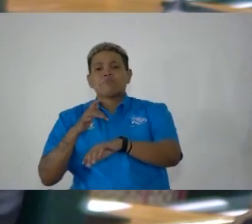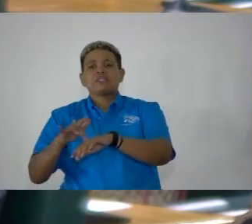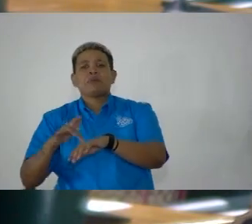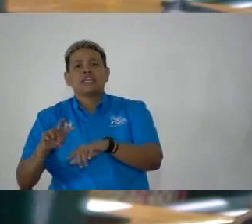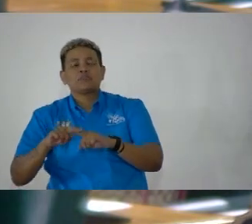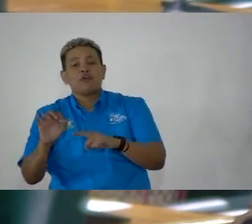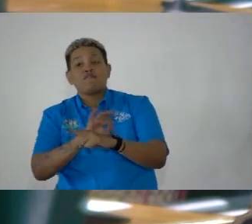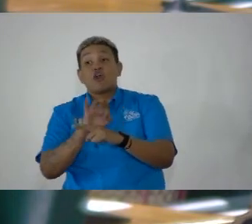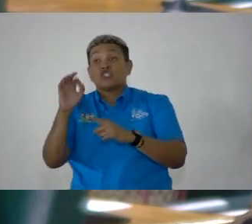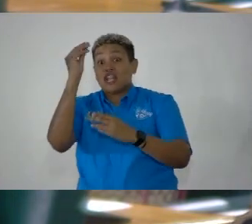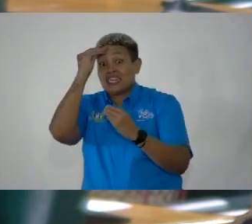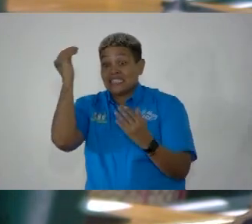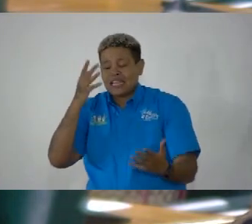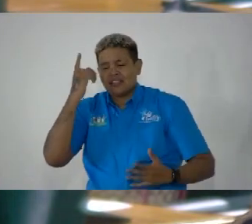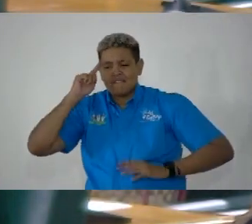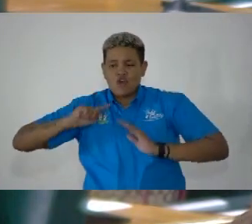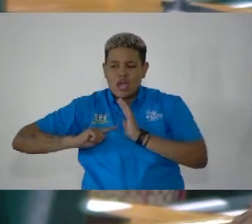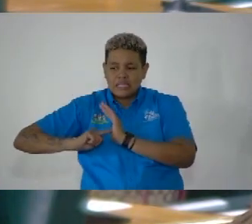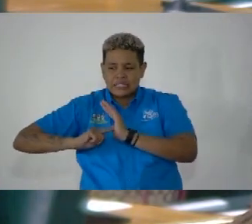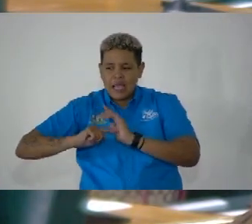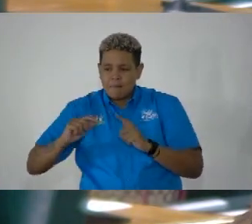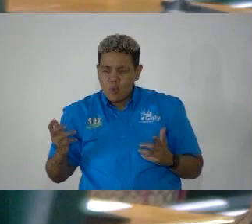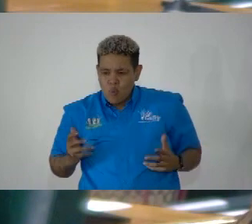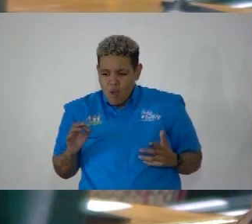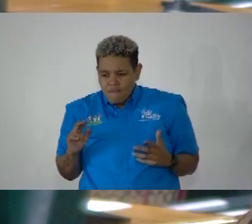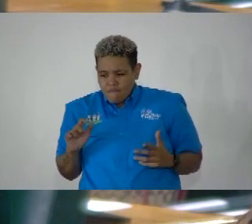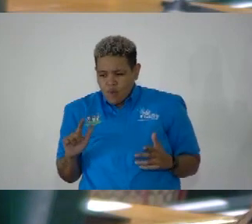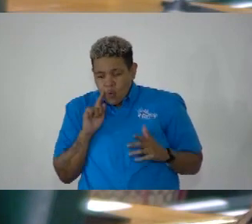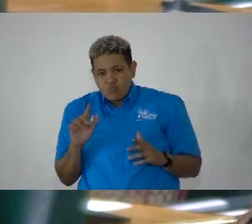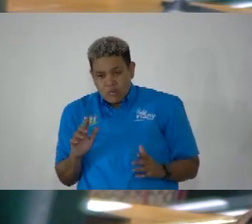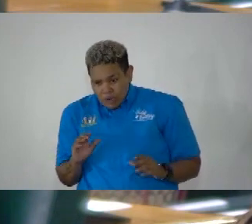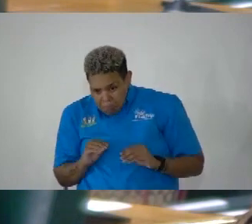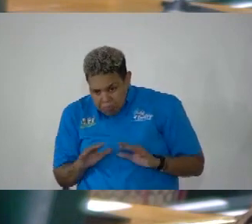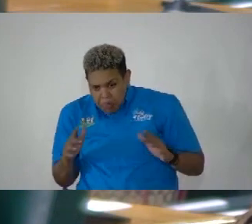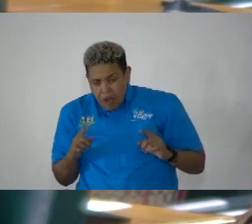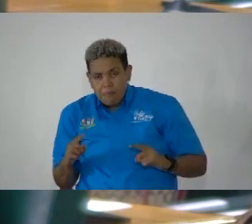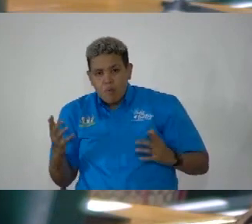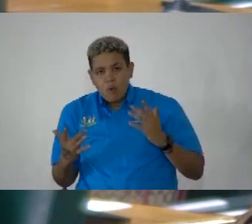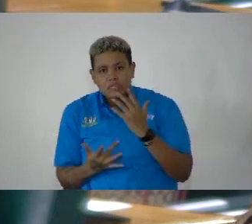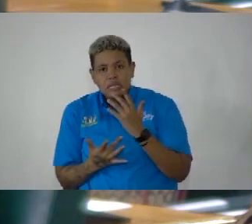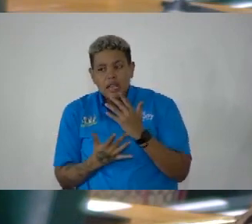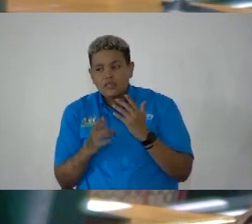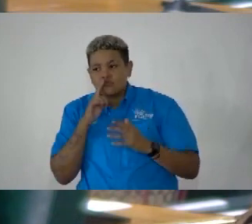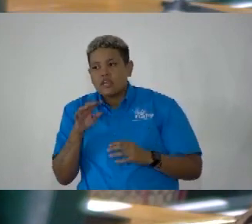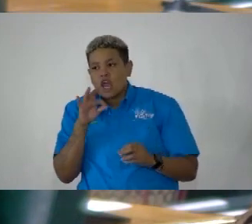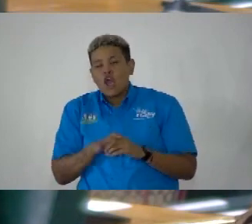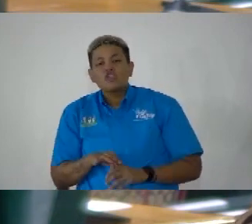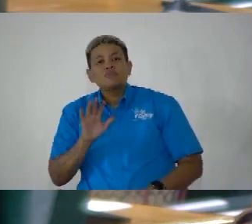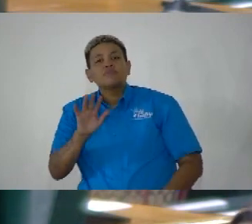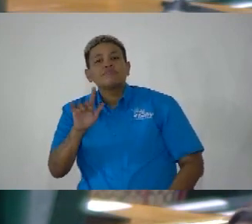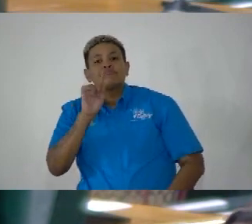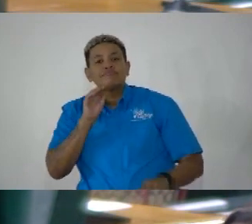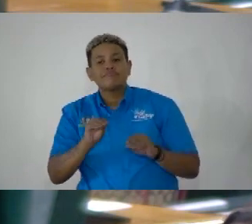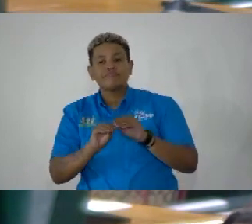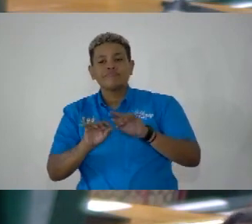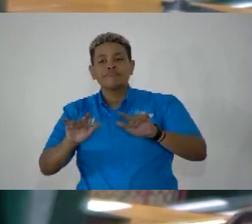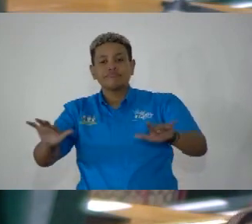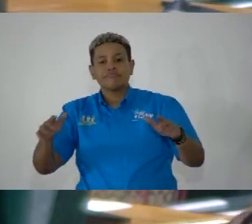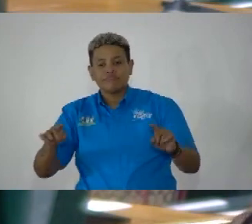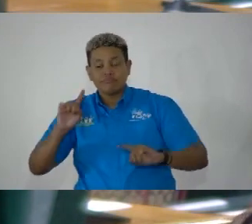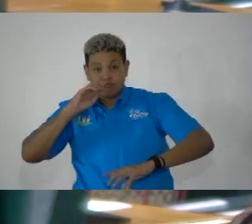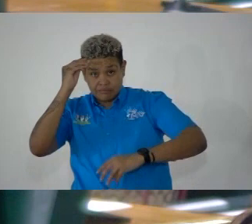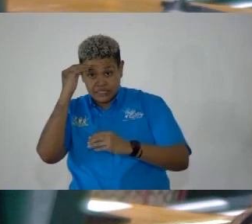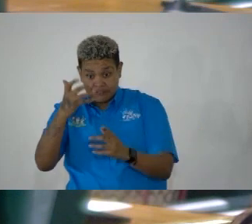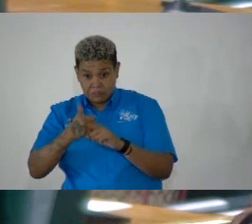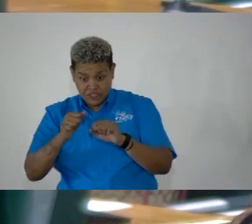Energy and Technology has been working on the development of a real-time sensory network as part of a wider smart city concept. The